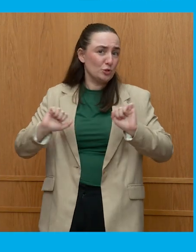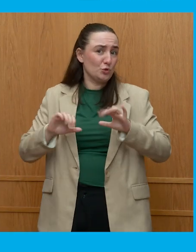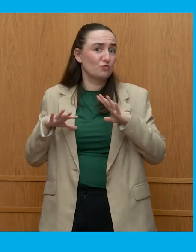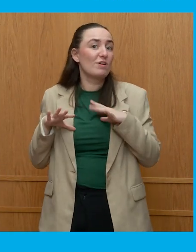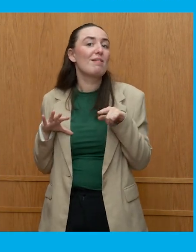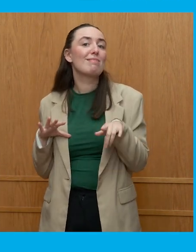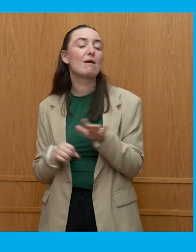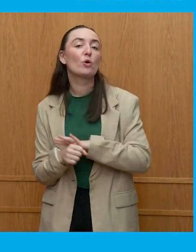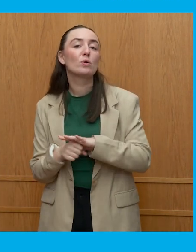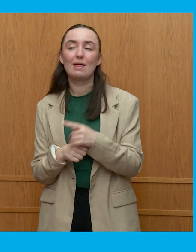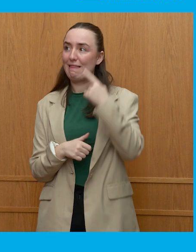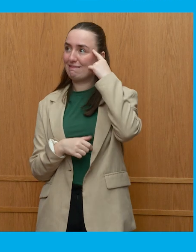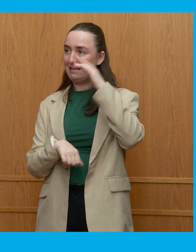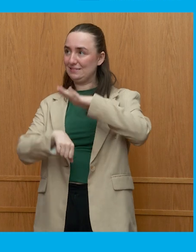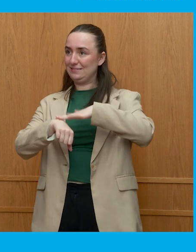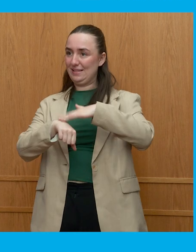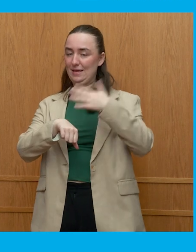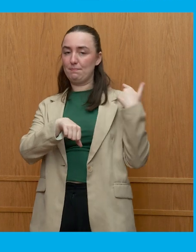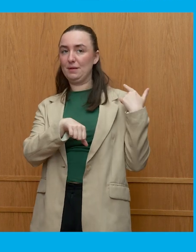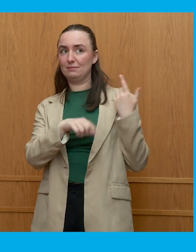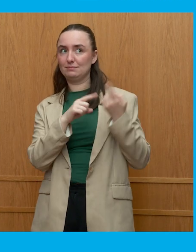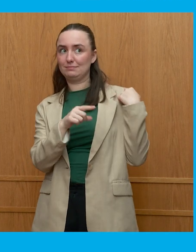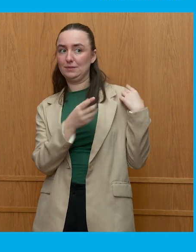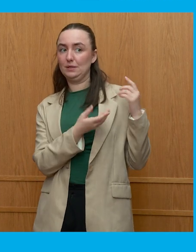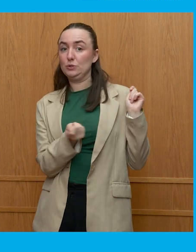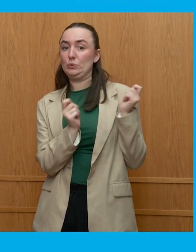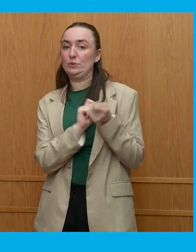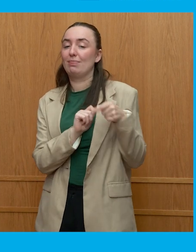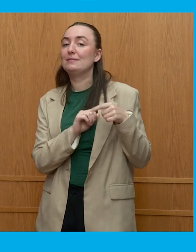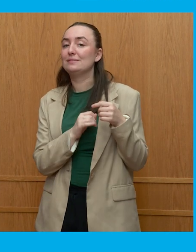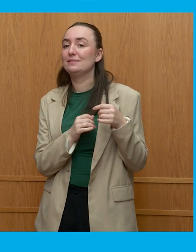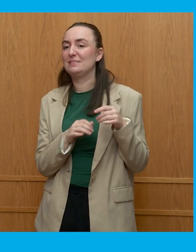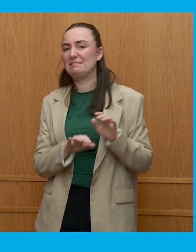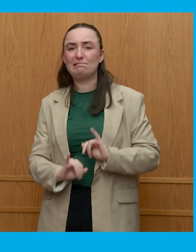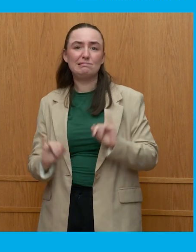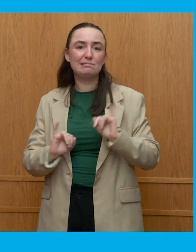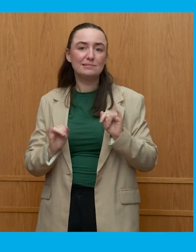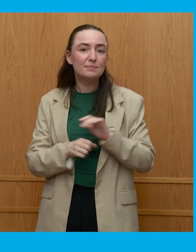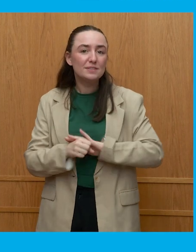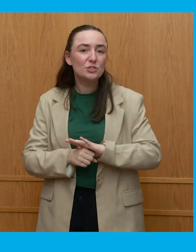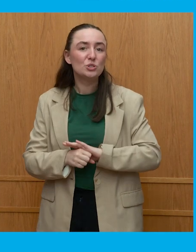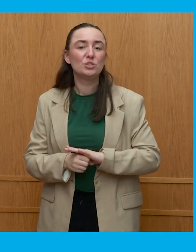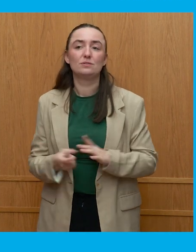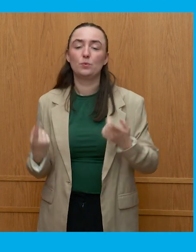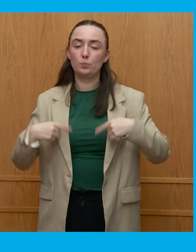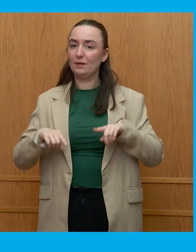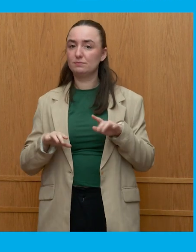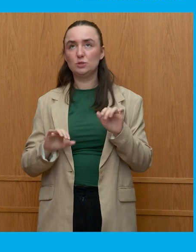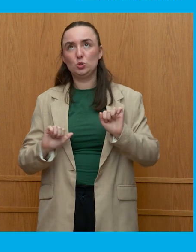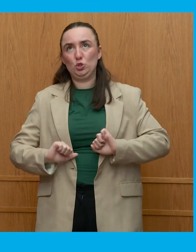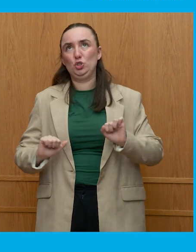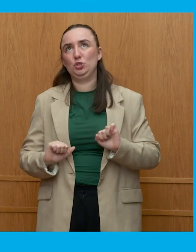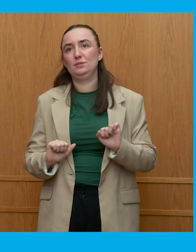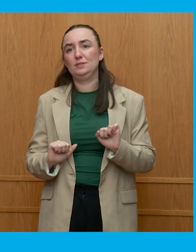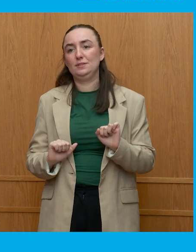has diluted that particular toxic position, but we haven't actually really got it